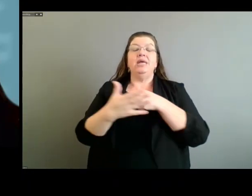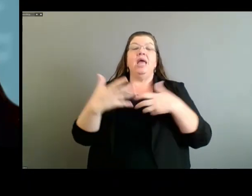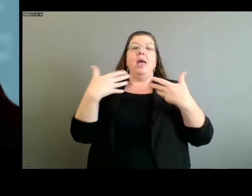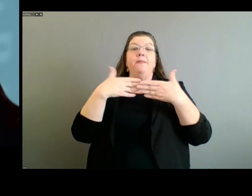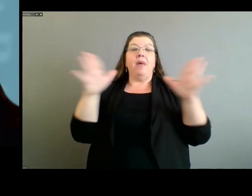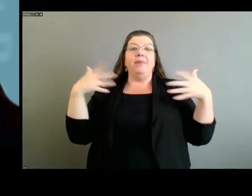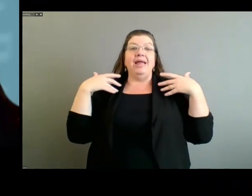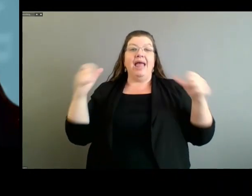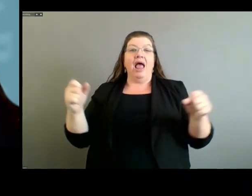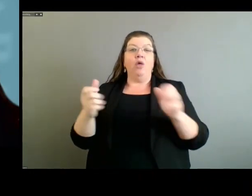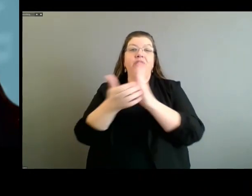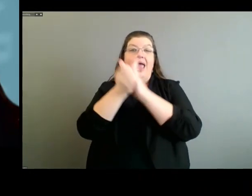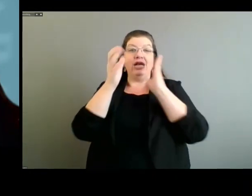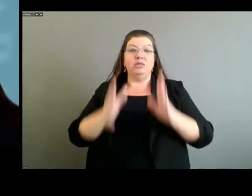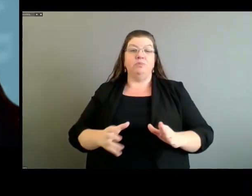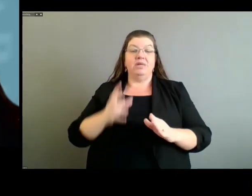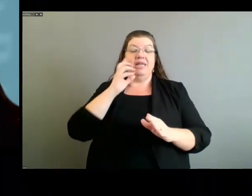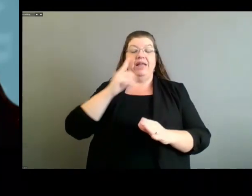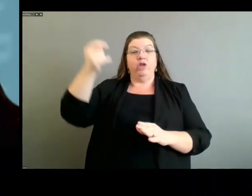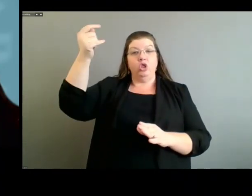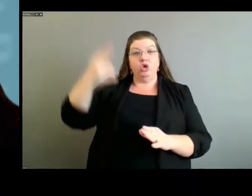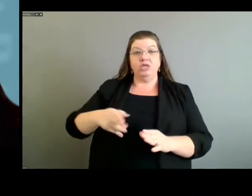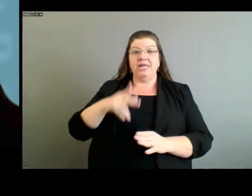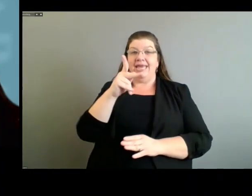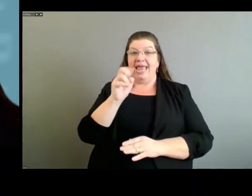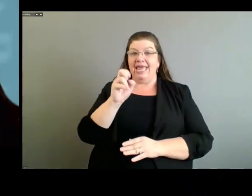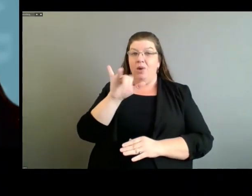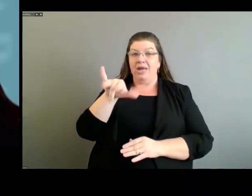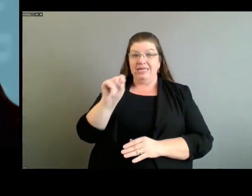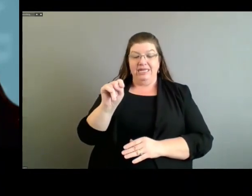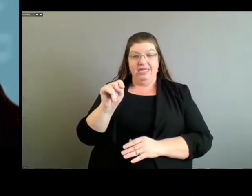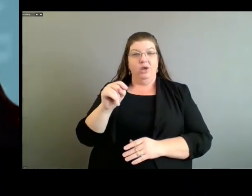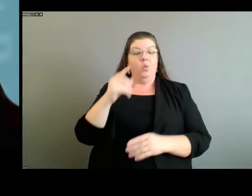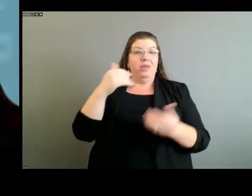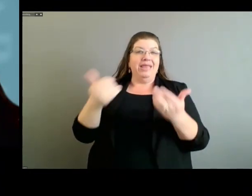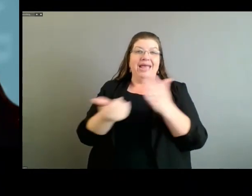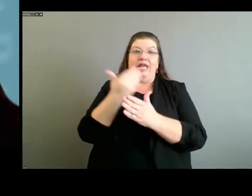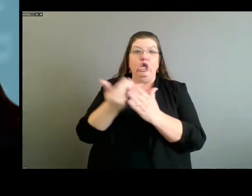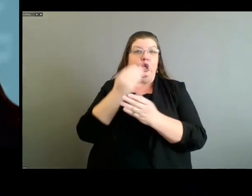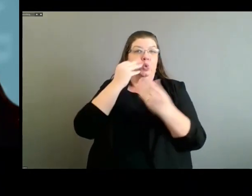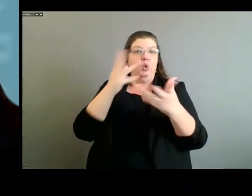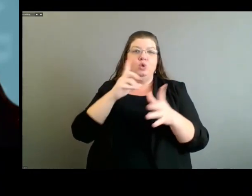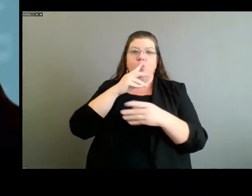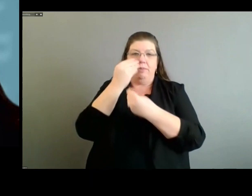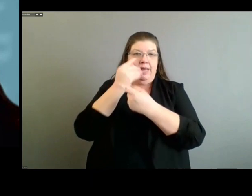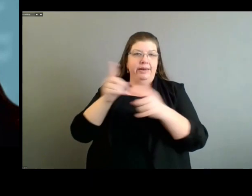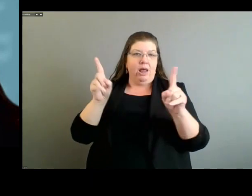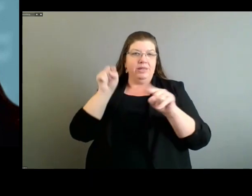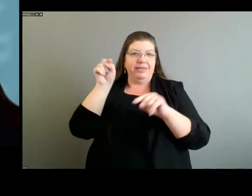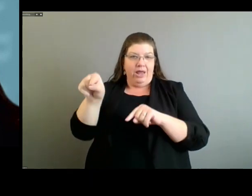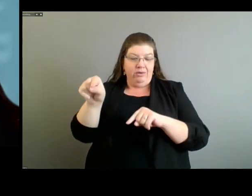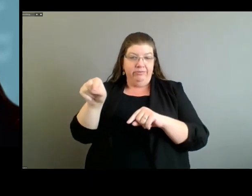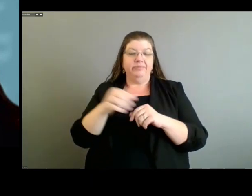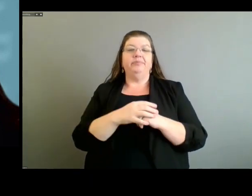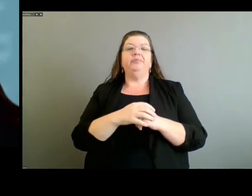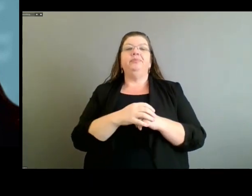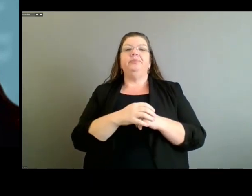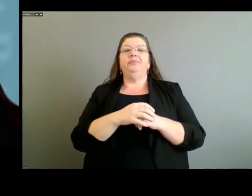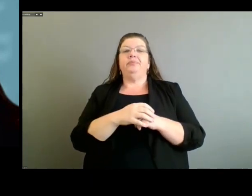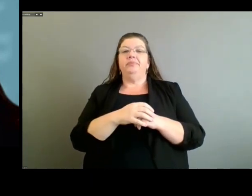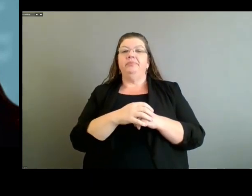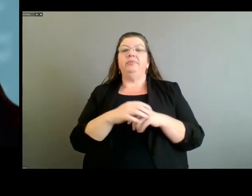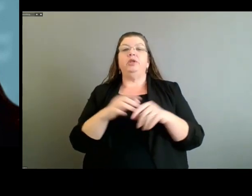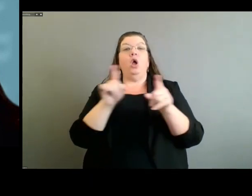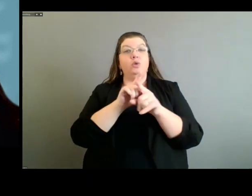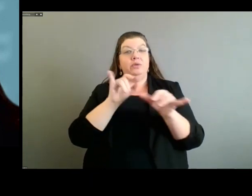breaking news each Thursday on KEYT in the 11 a.m. news broadcast. Otherwise, to also stay